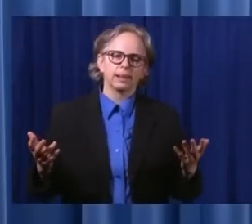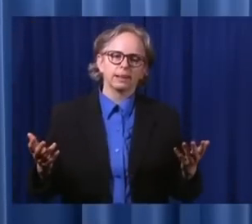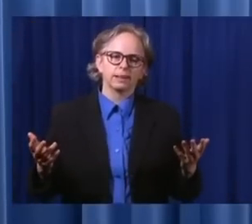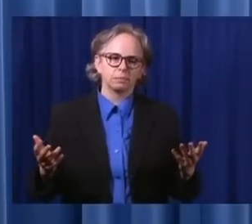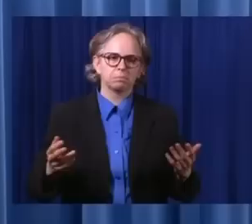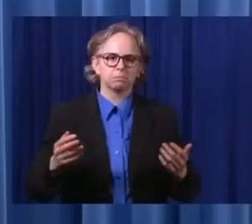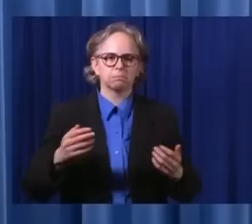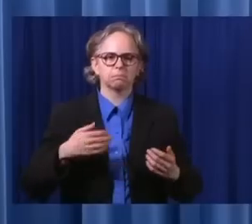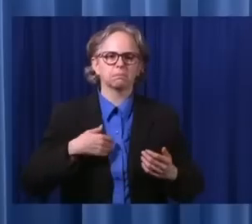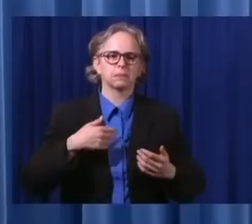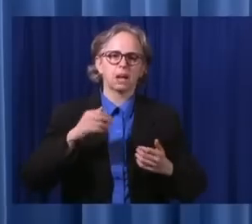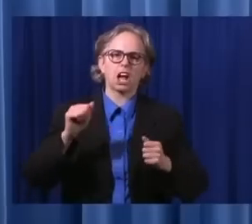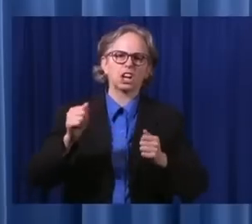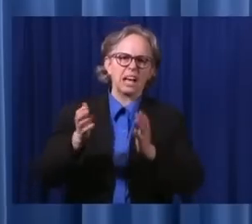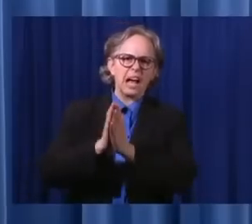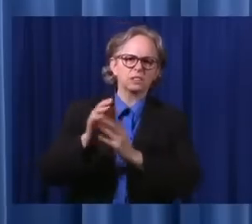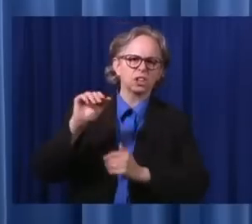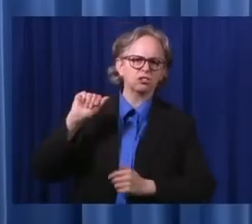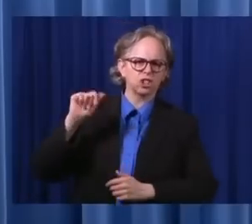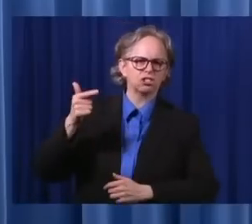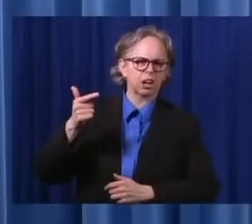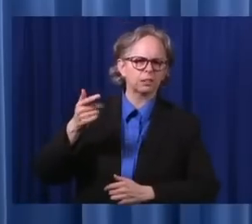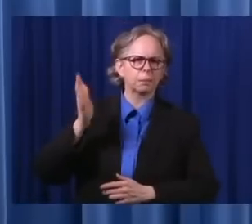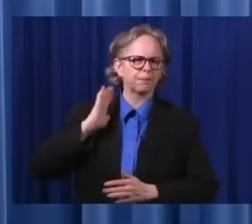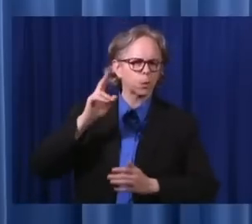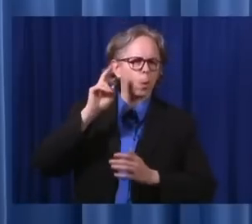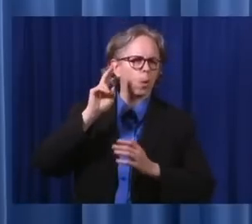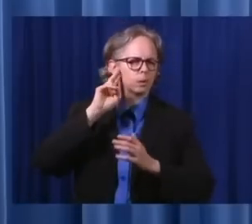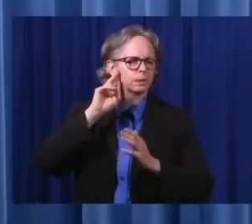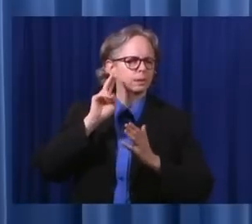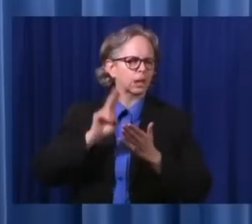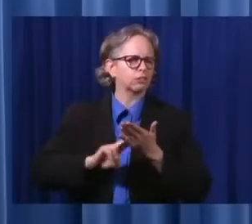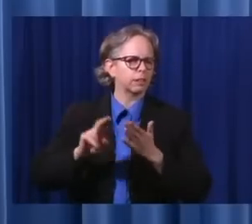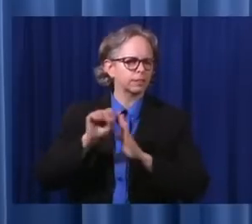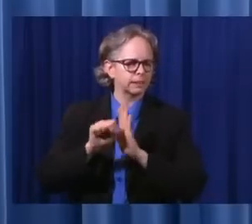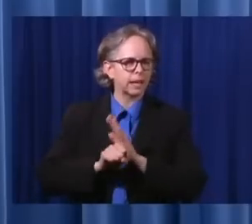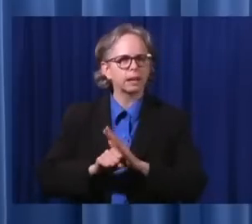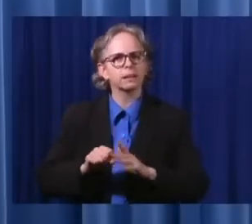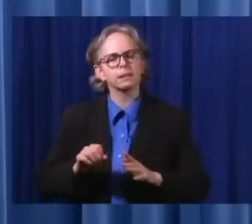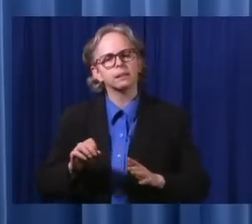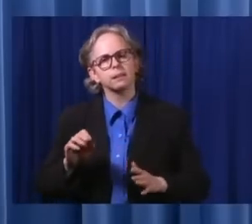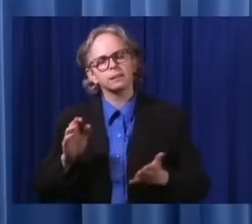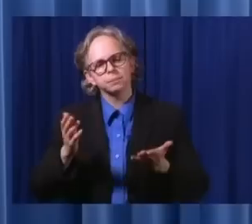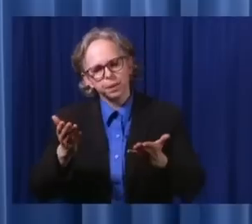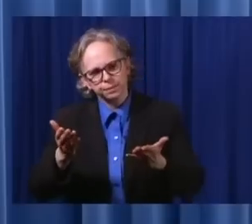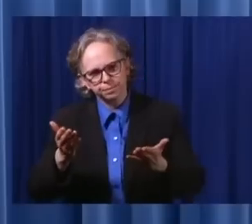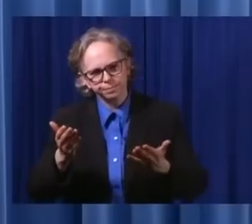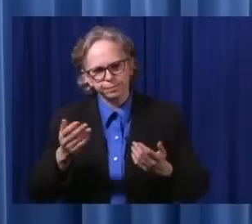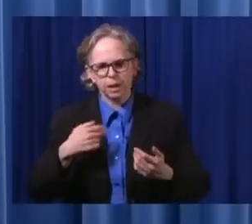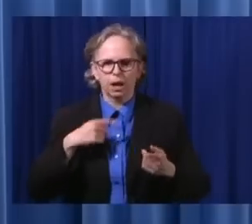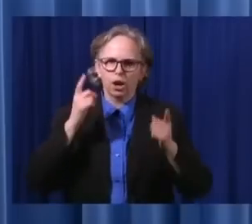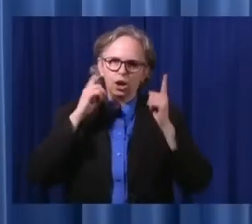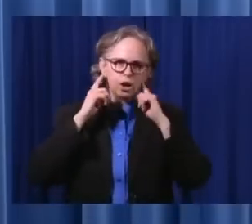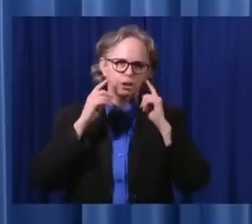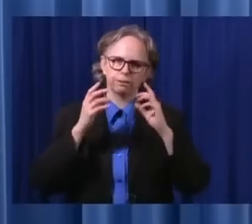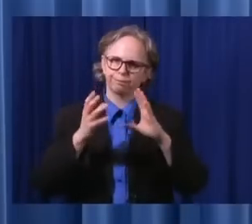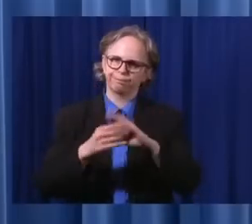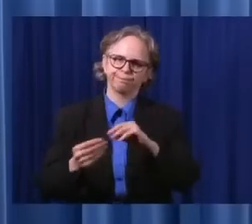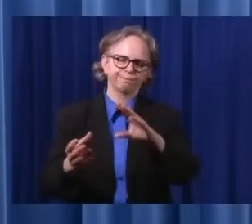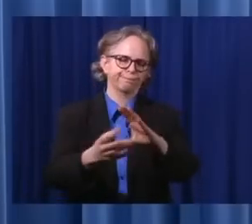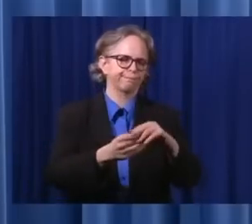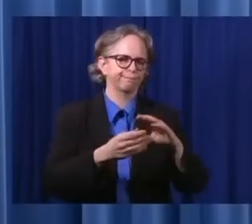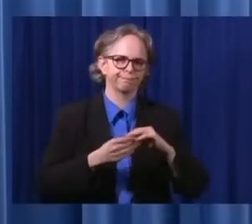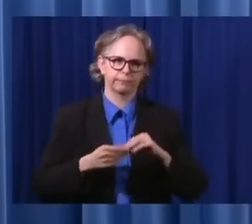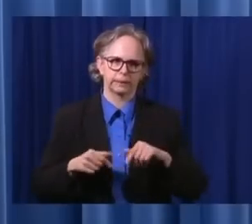But I've been asked this question a number of times, not here, I don't think,